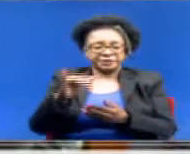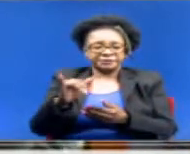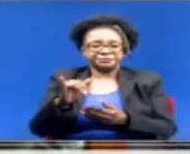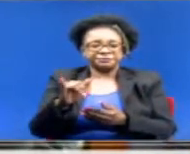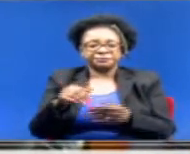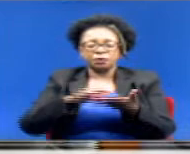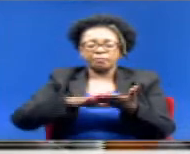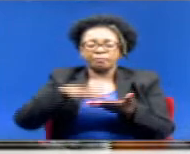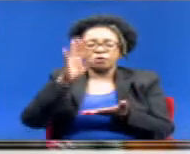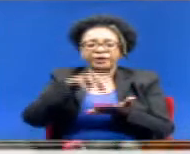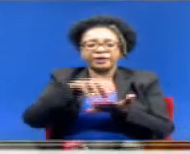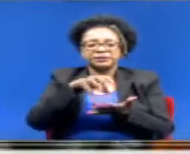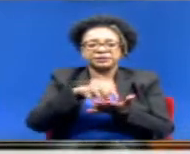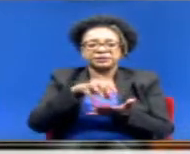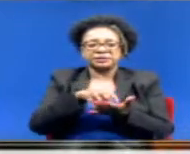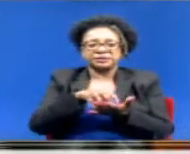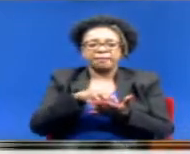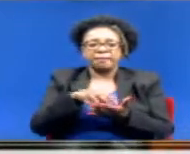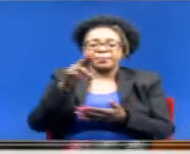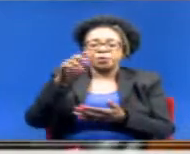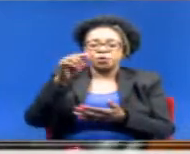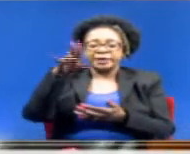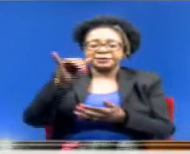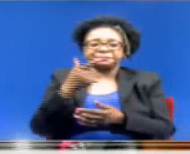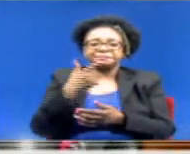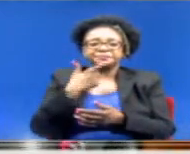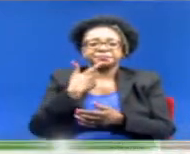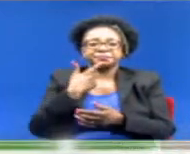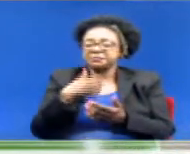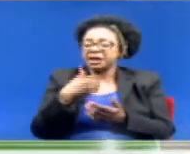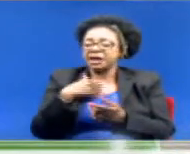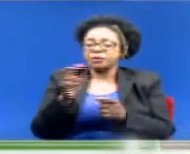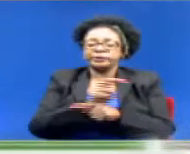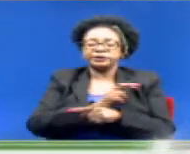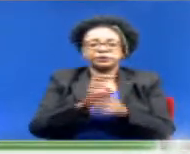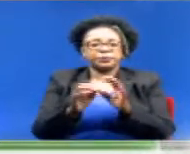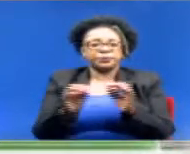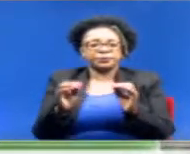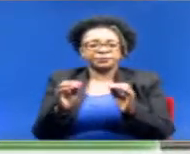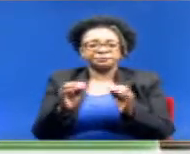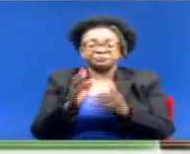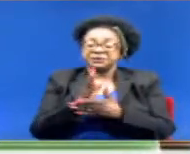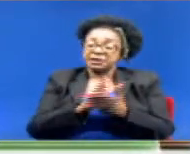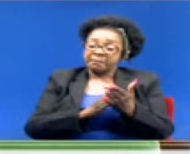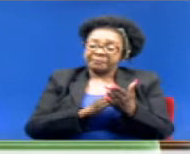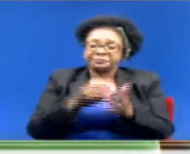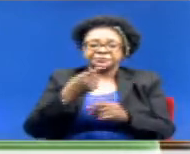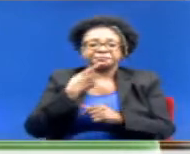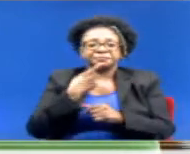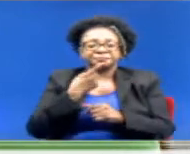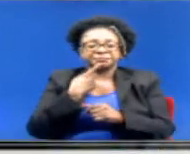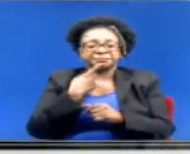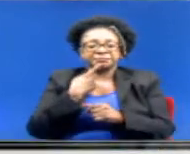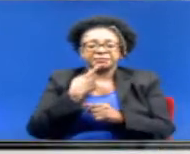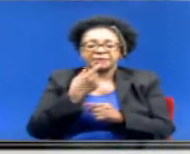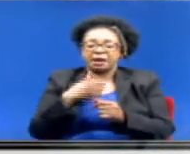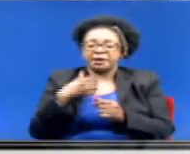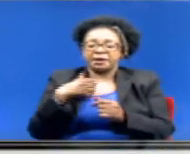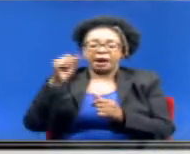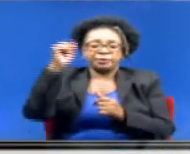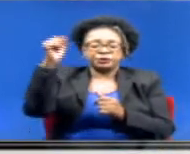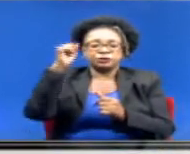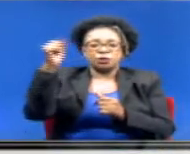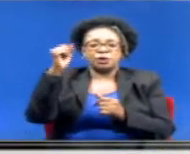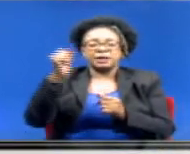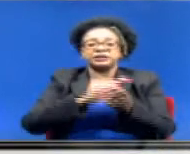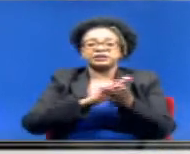kesi hizi, kulingana na Noordin, zilikuwa na itilafu ya ushahidi. Zingine zikasemekana kuwa na umskumo wa kisiasa. What are you going